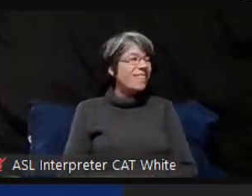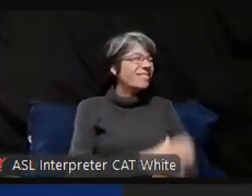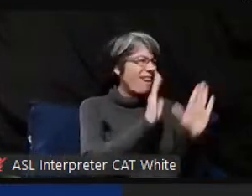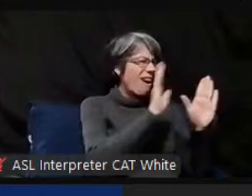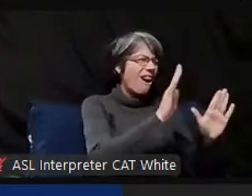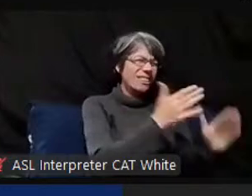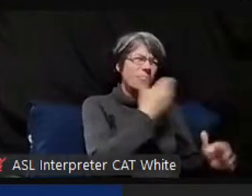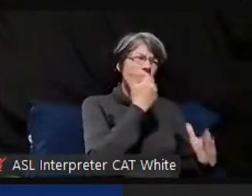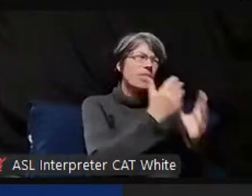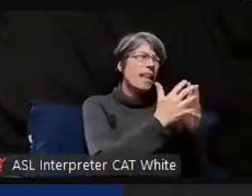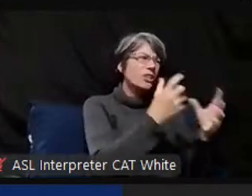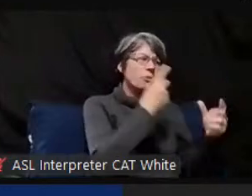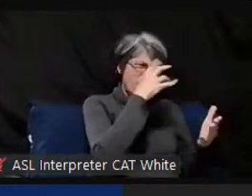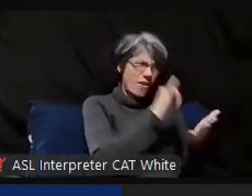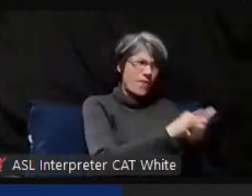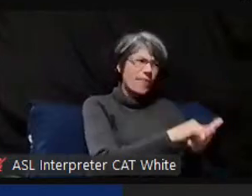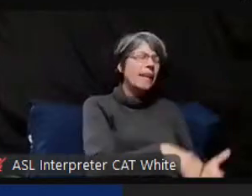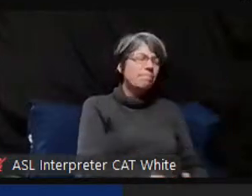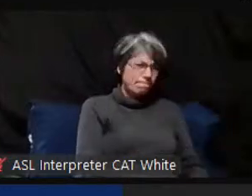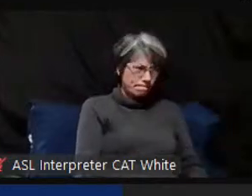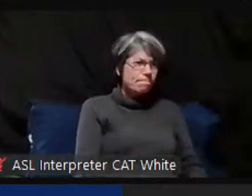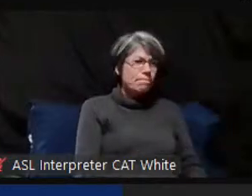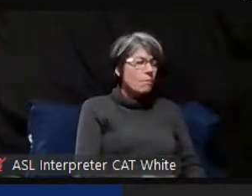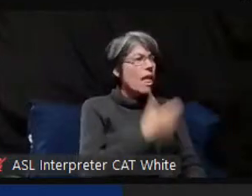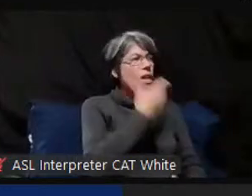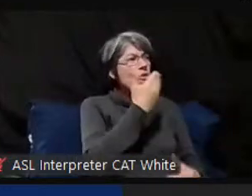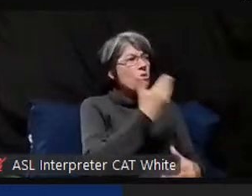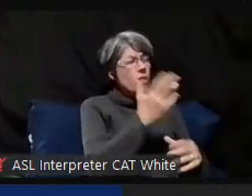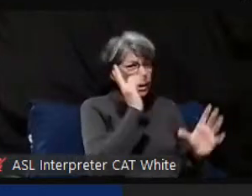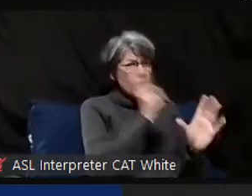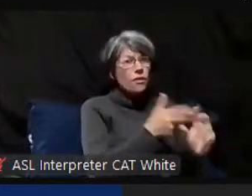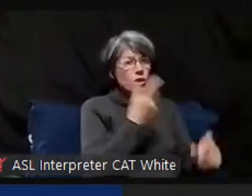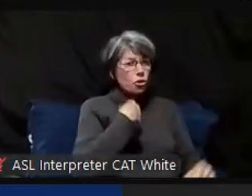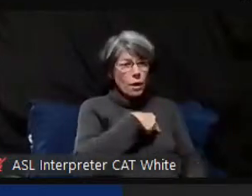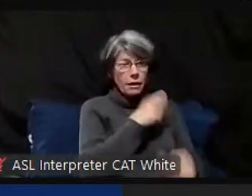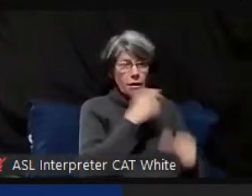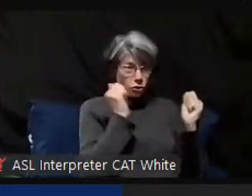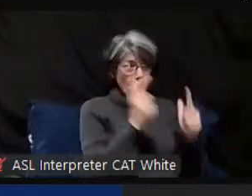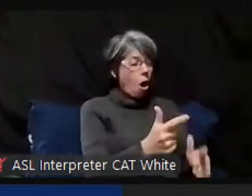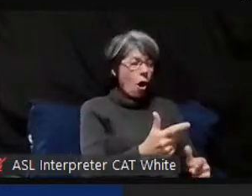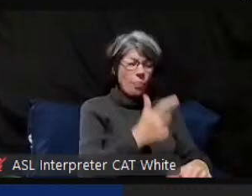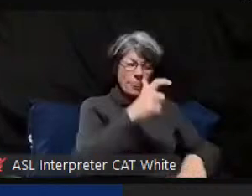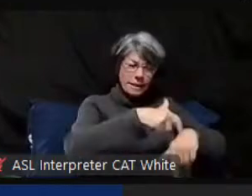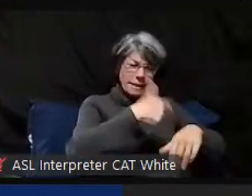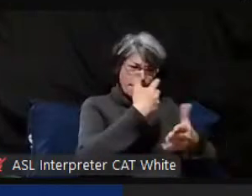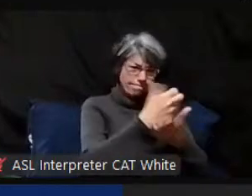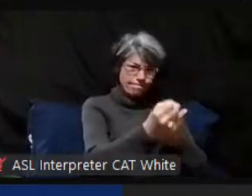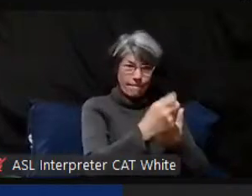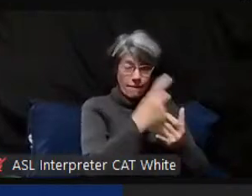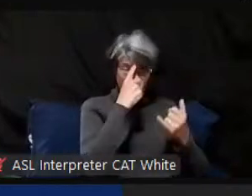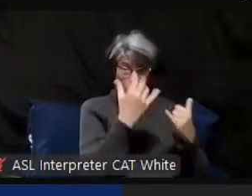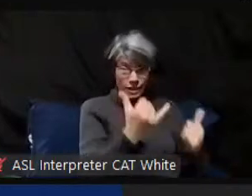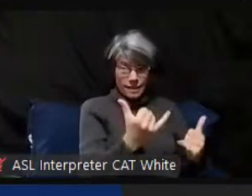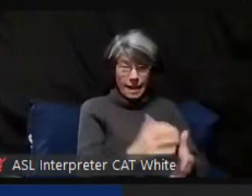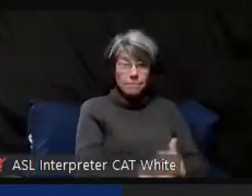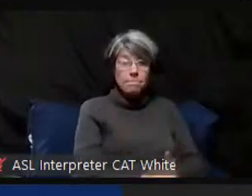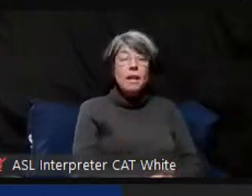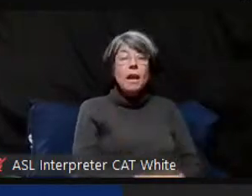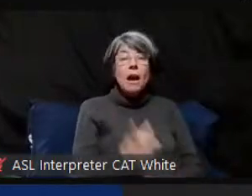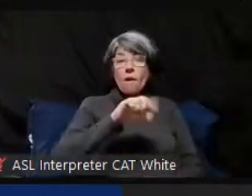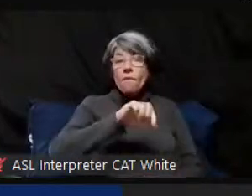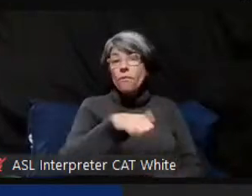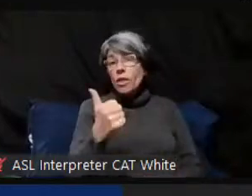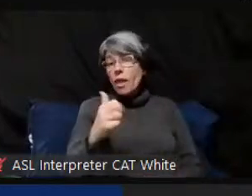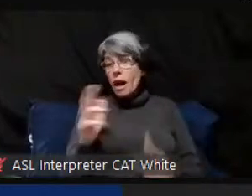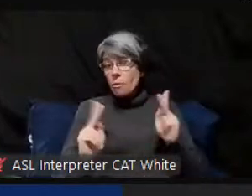Awesome. Thank you very much for that. So thank you for joining us, everyone. That's all the time that we have for today. For those of you who